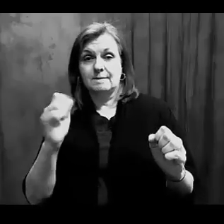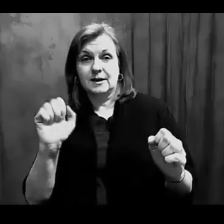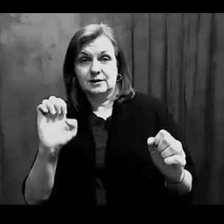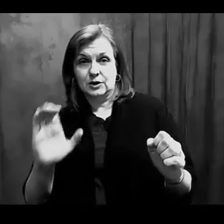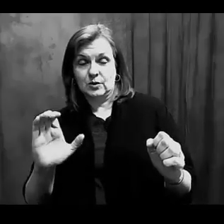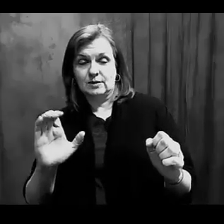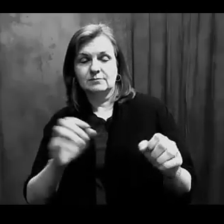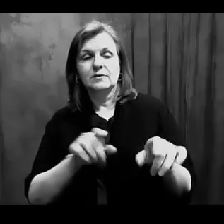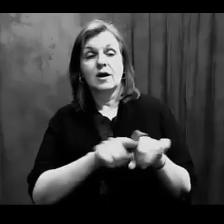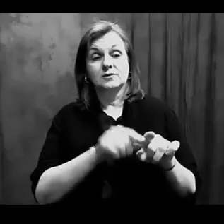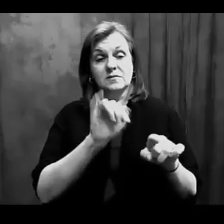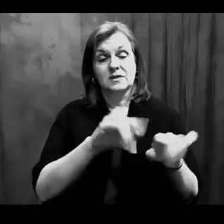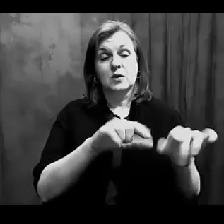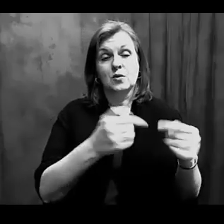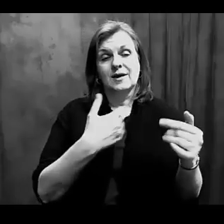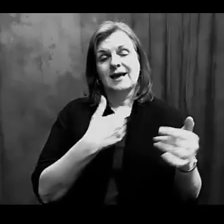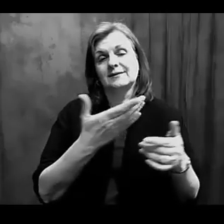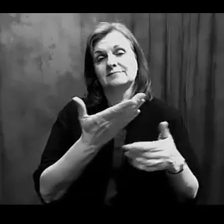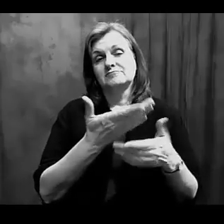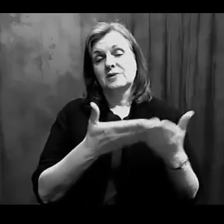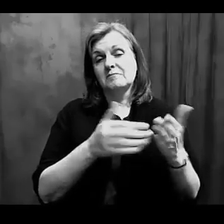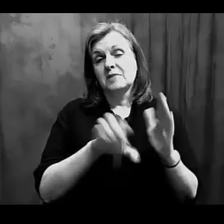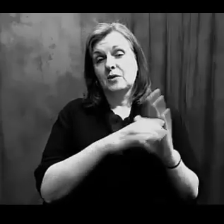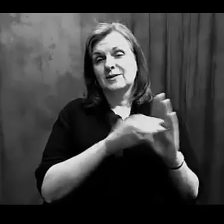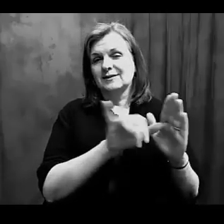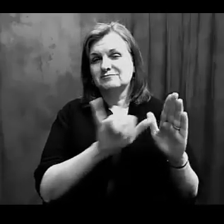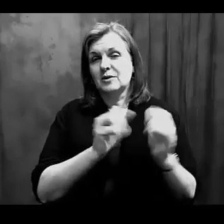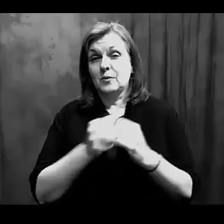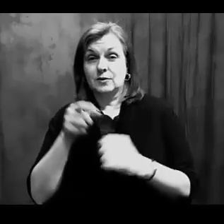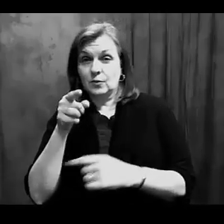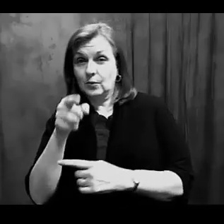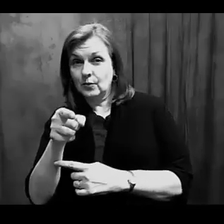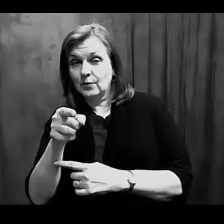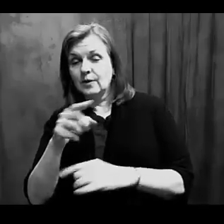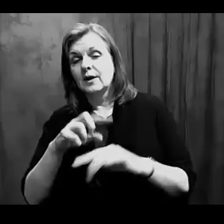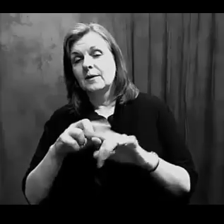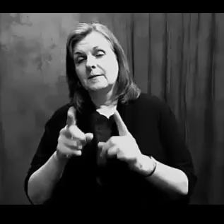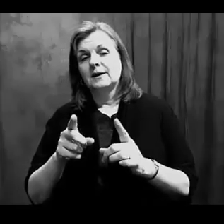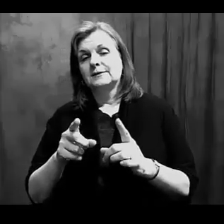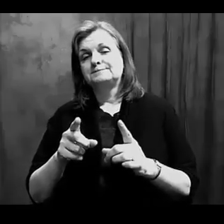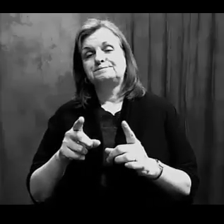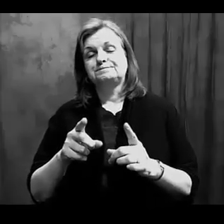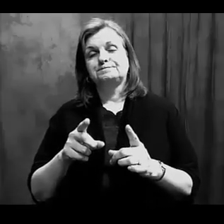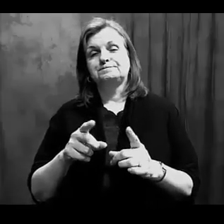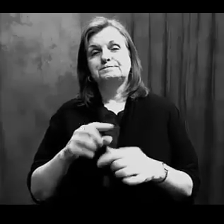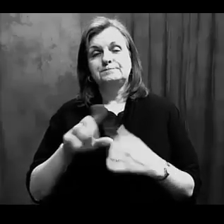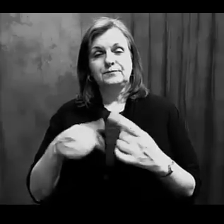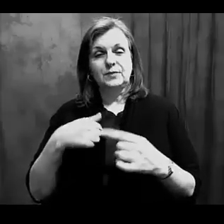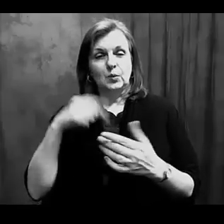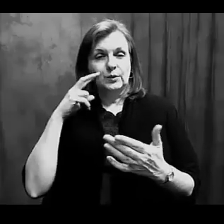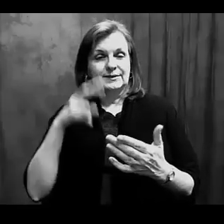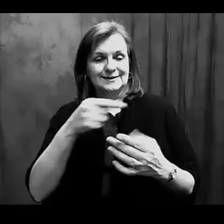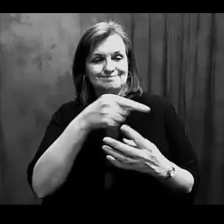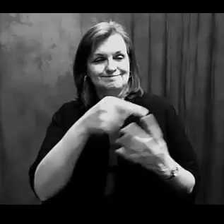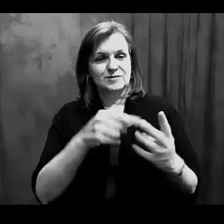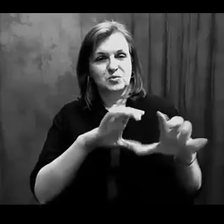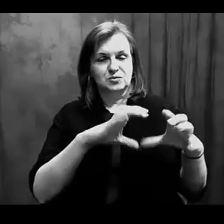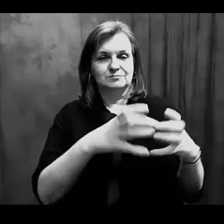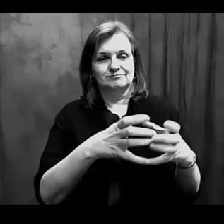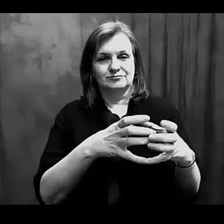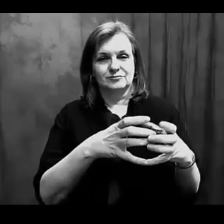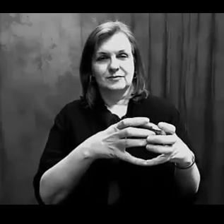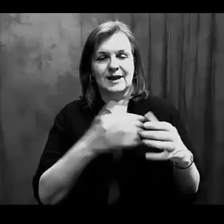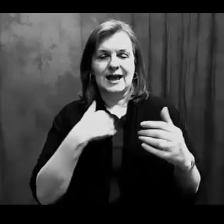And it shares some characteristics in common with bacteria. And it shares some characteristics in common